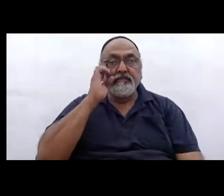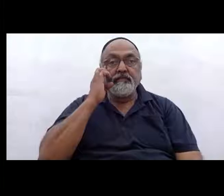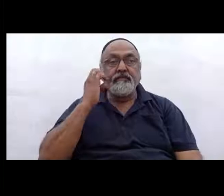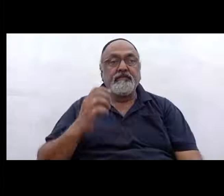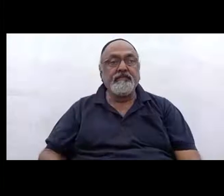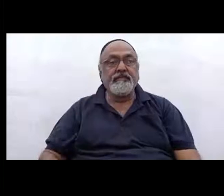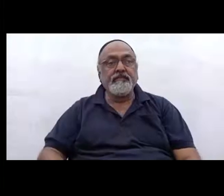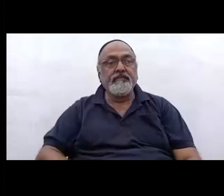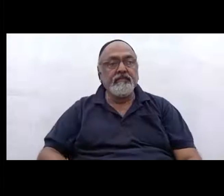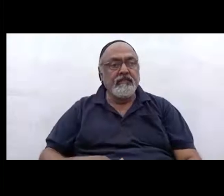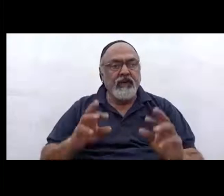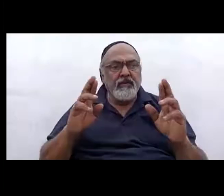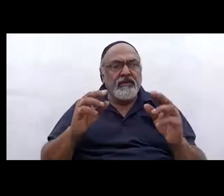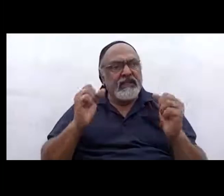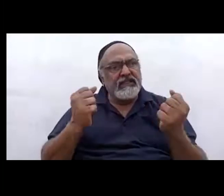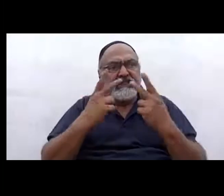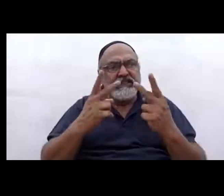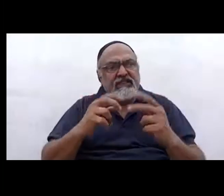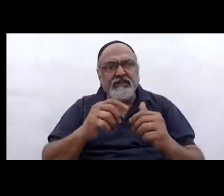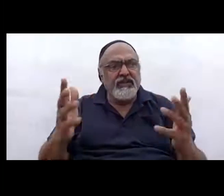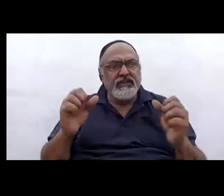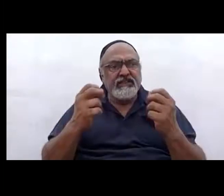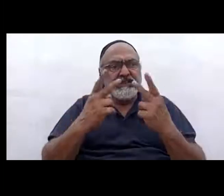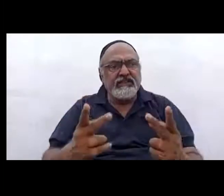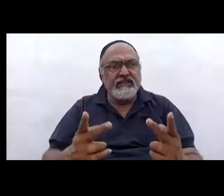I hope the slides are visible to everyone.